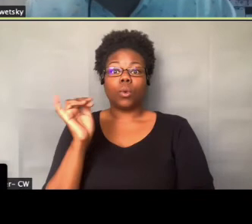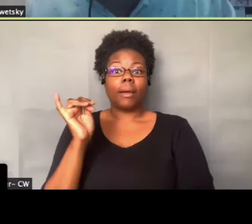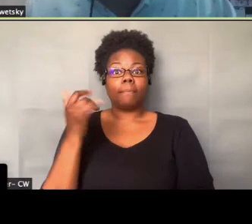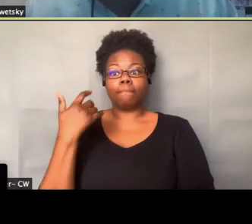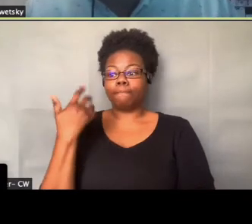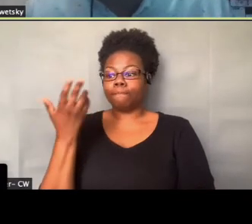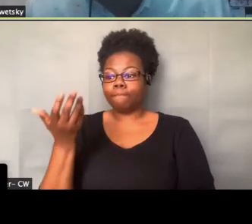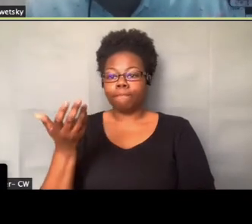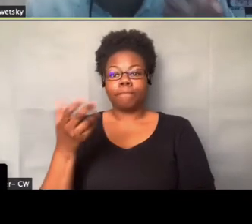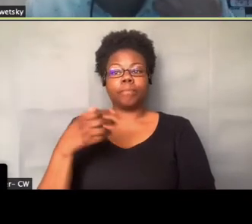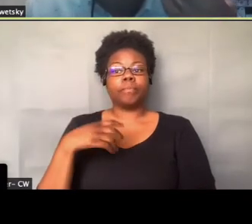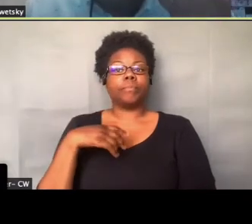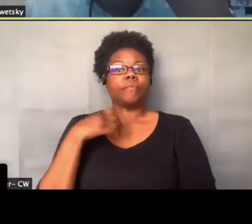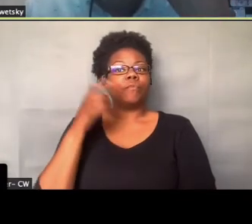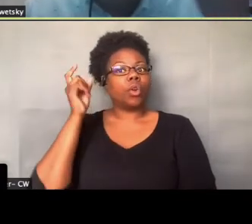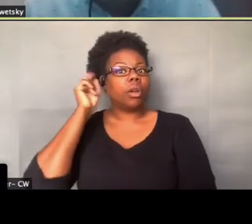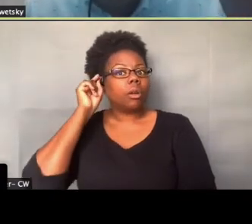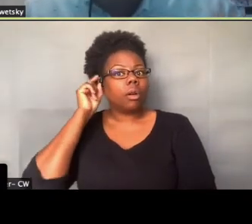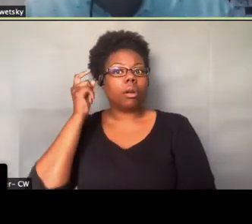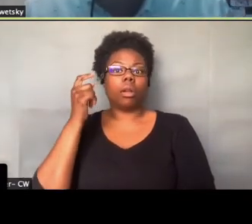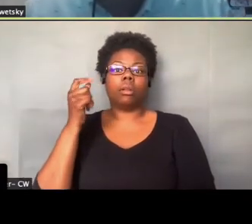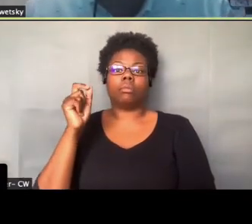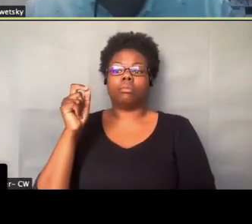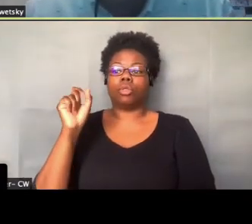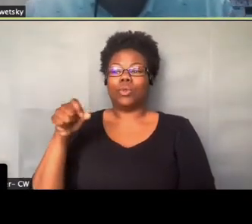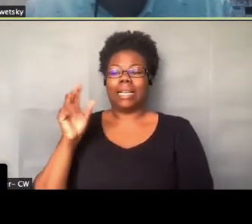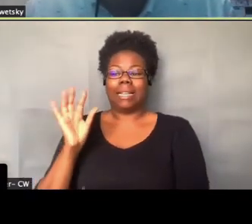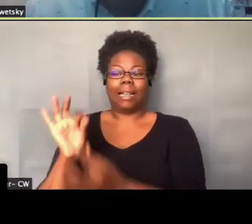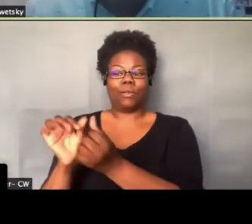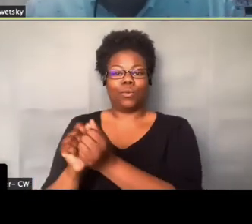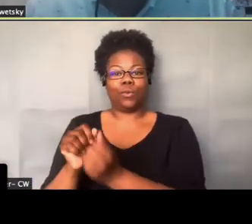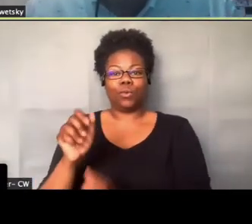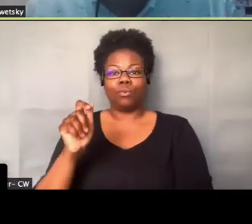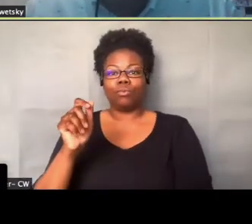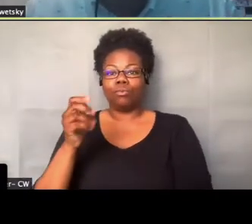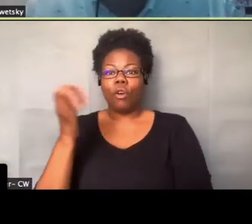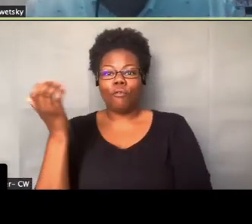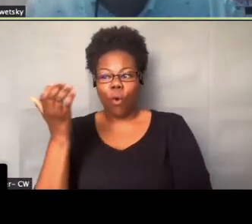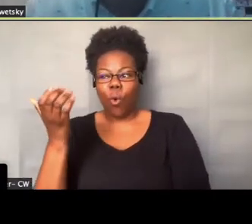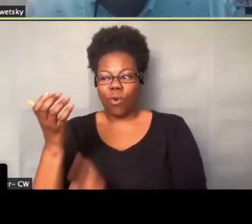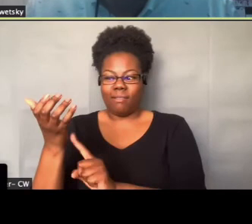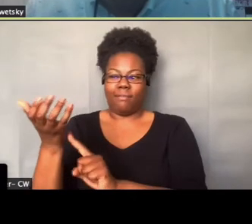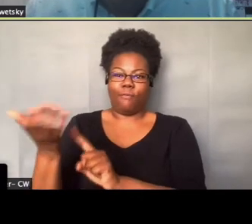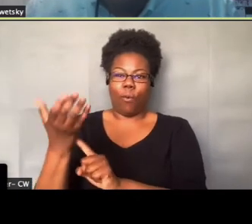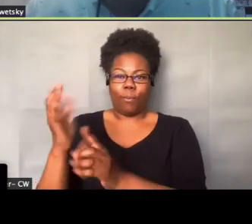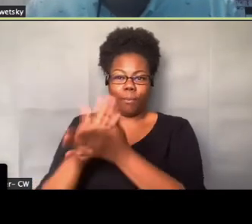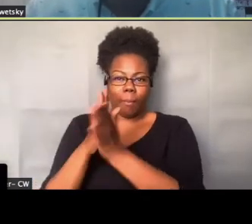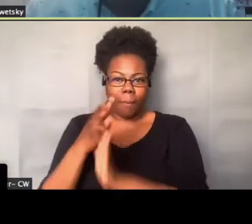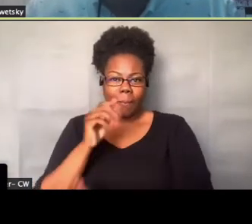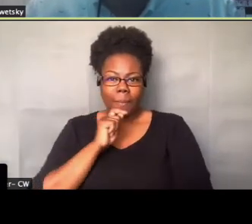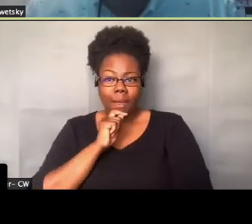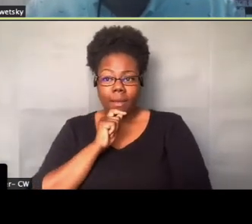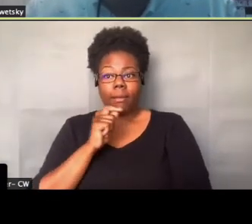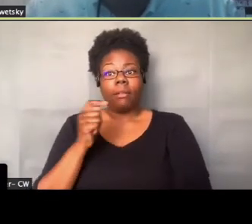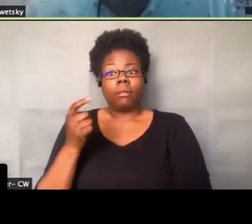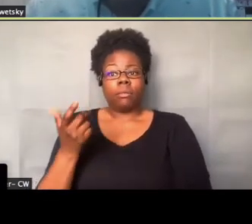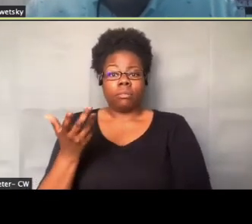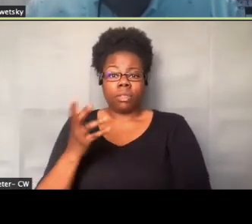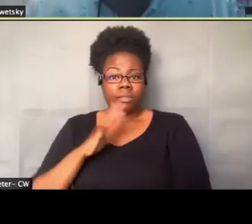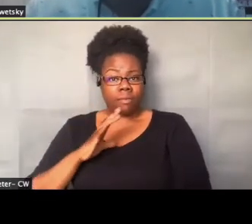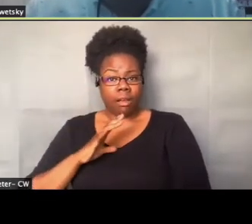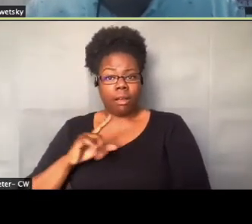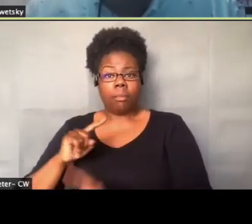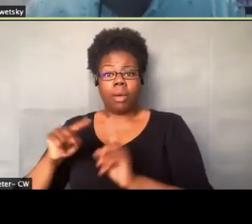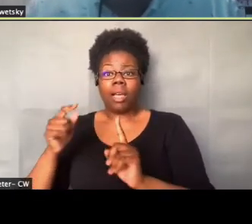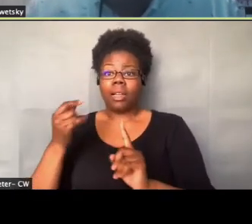a streamer or like Marvel hearing aid, for example. But if you're in a noisy place, you might want a high quality directional mic. And